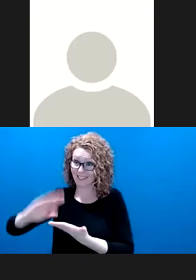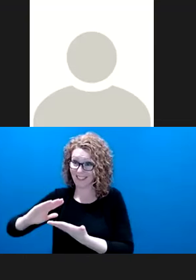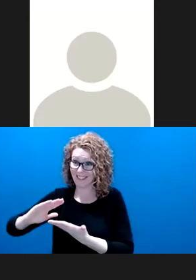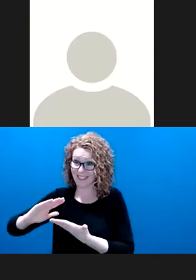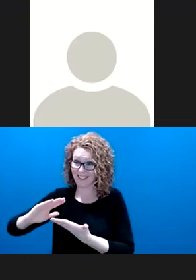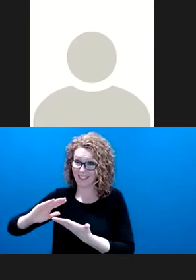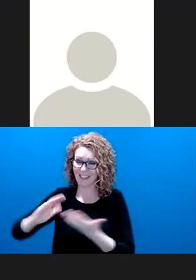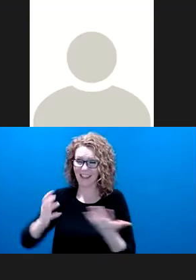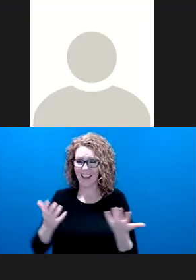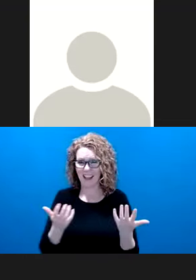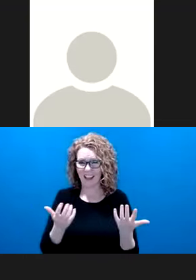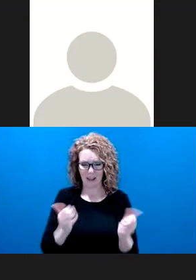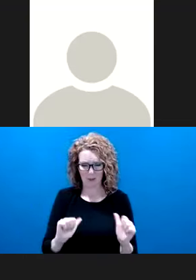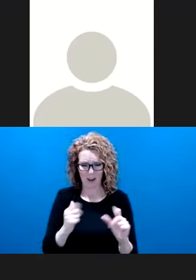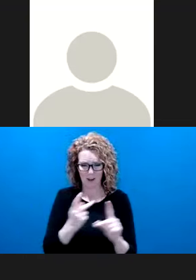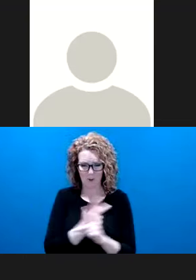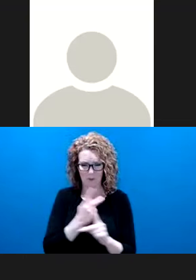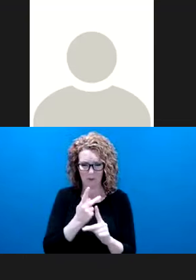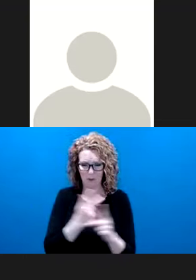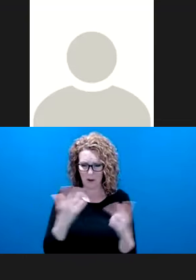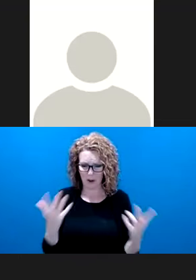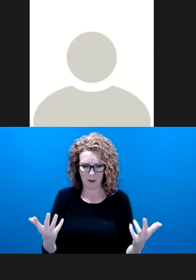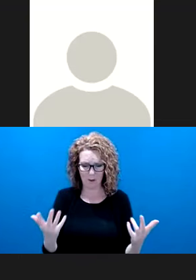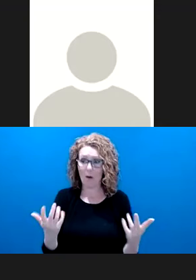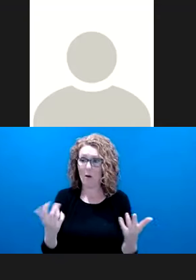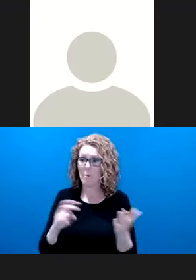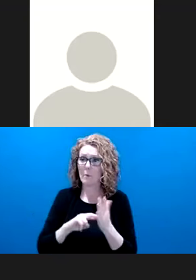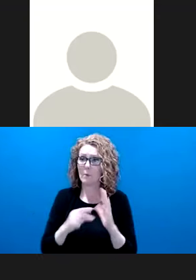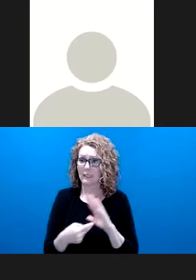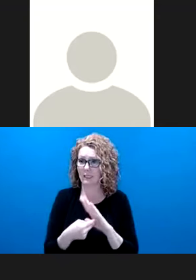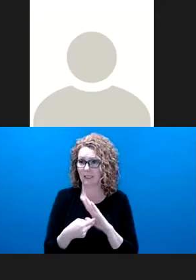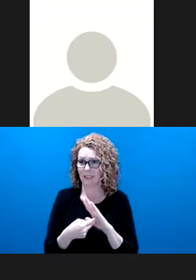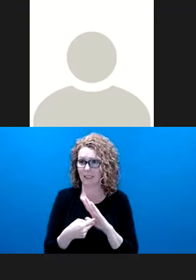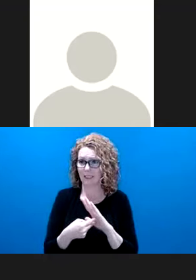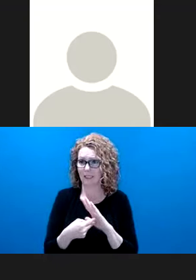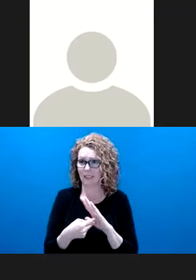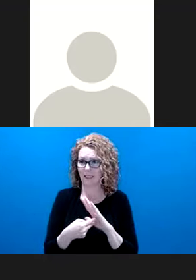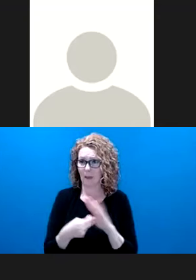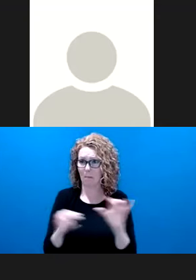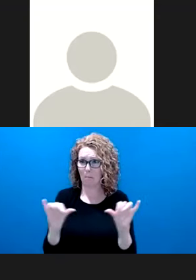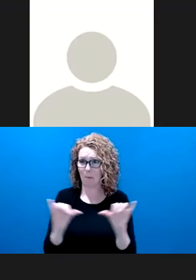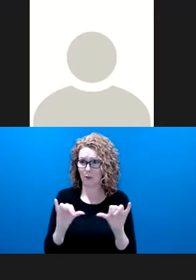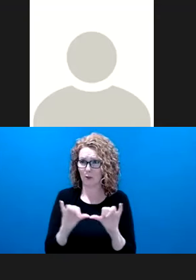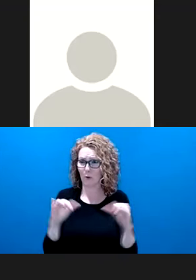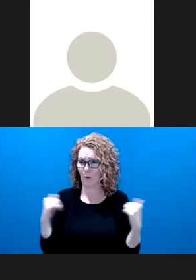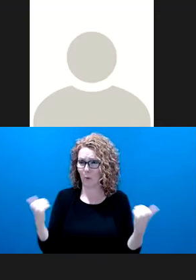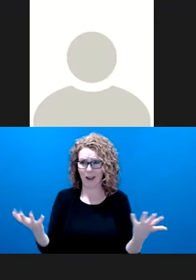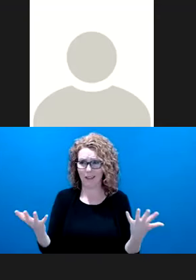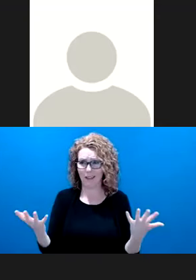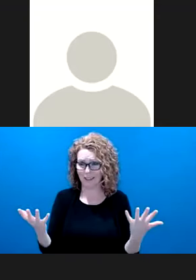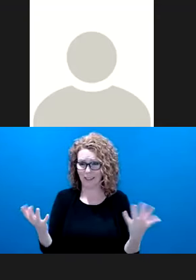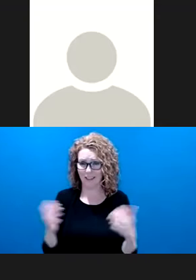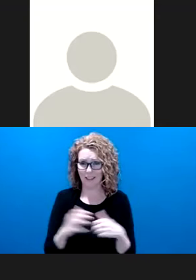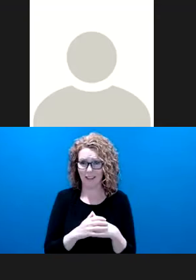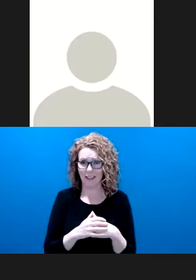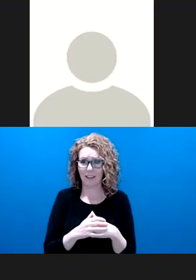had. So I was just kind of trying to get at that because I think a lot of us are going to be looking at forms